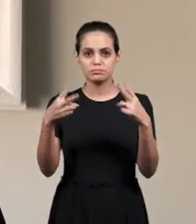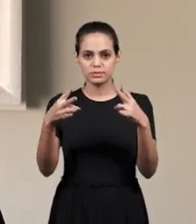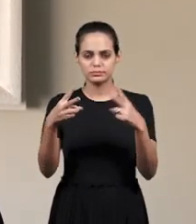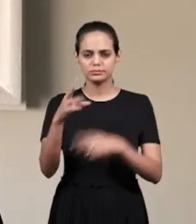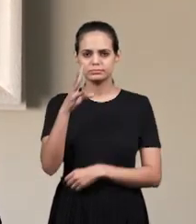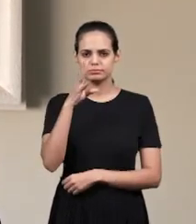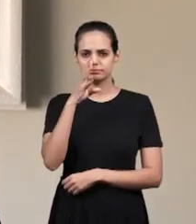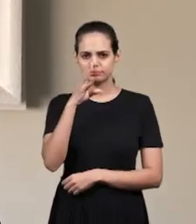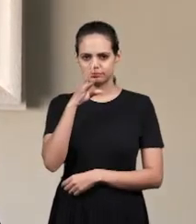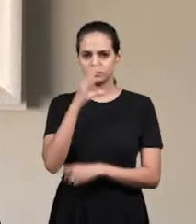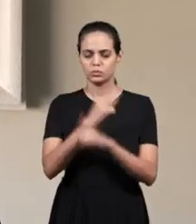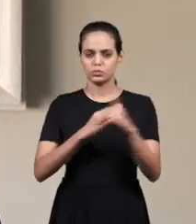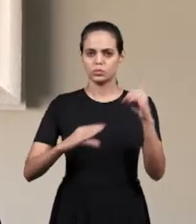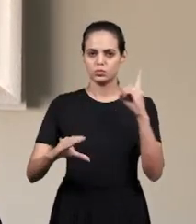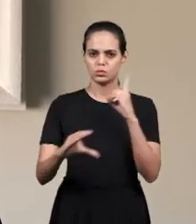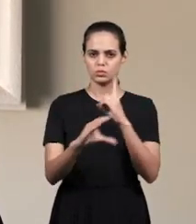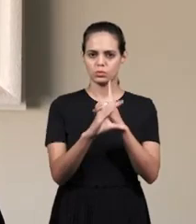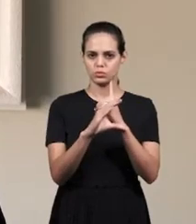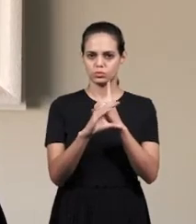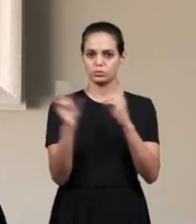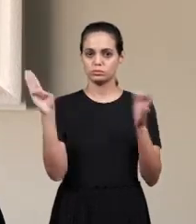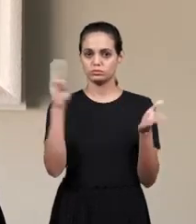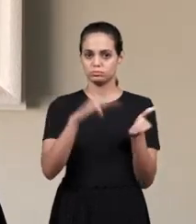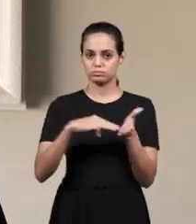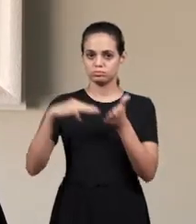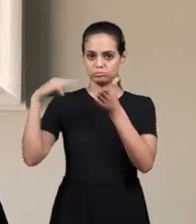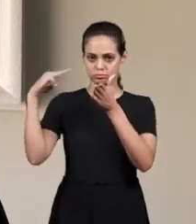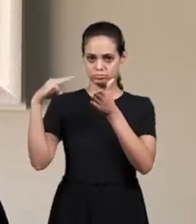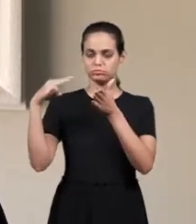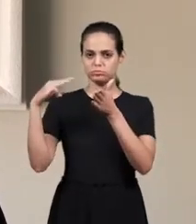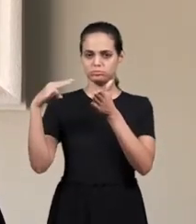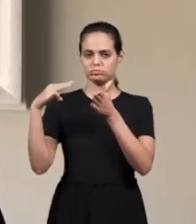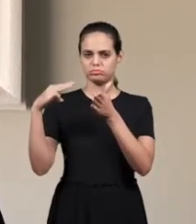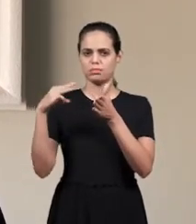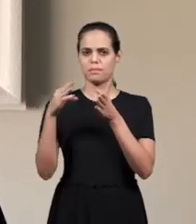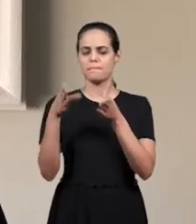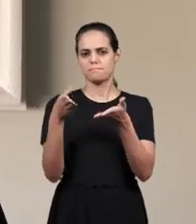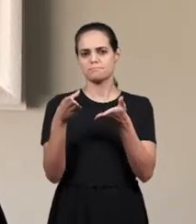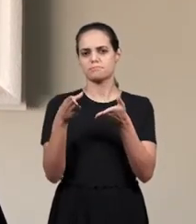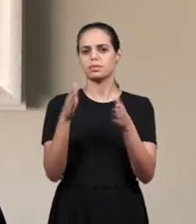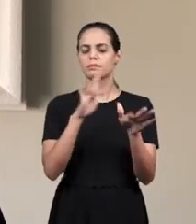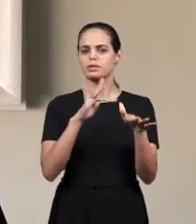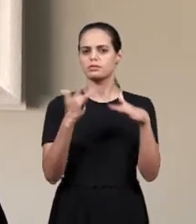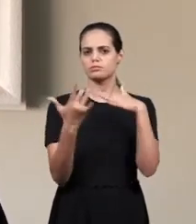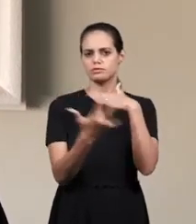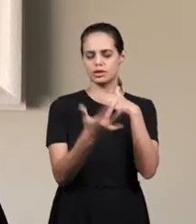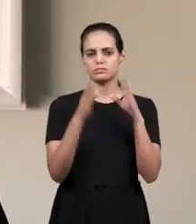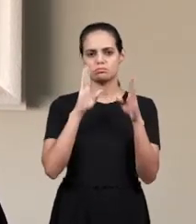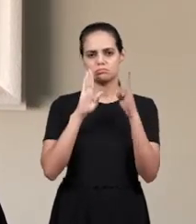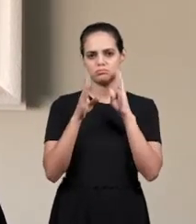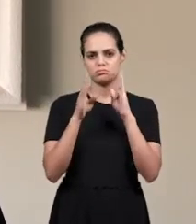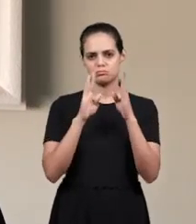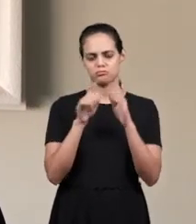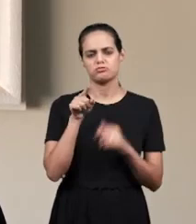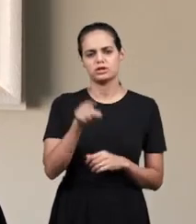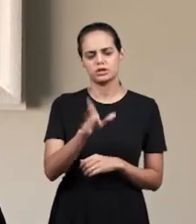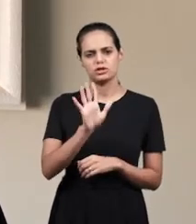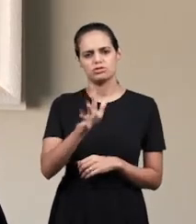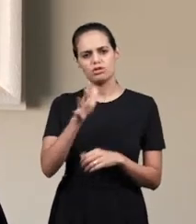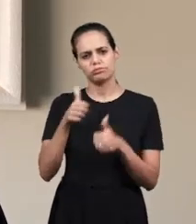time the program of Maranatha Christian Church here on YouTube. And for you who are